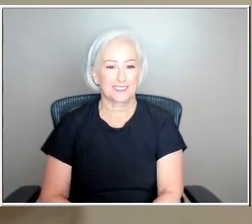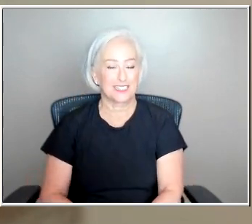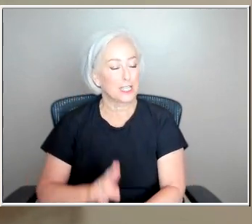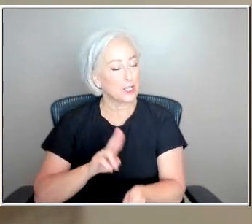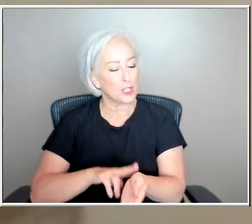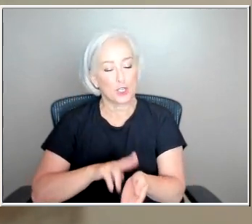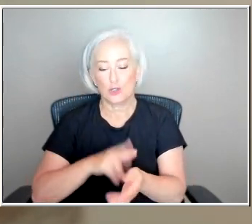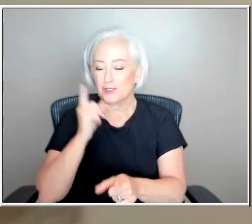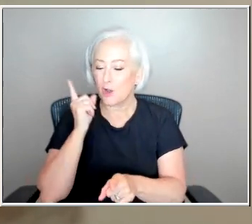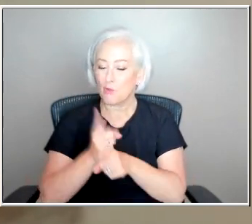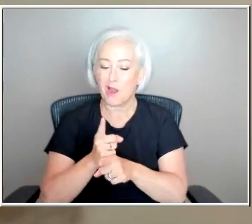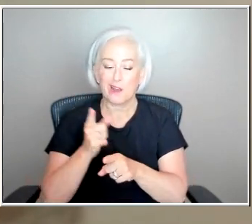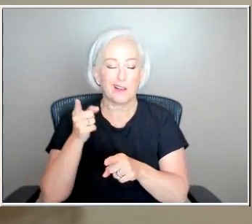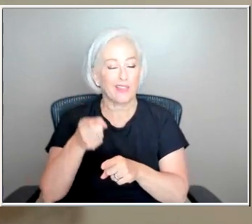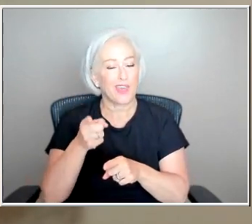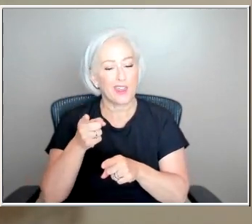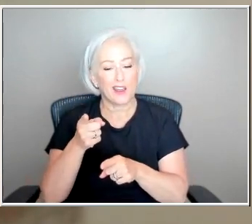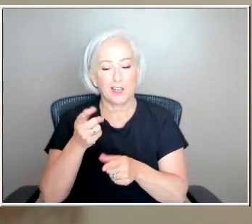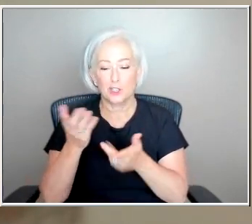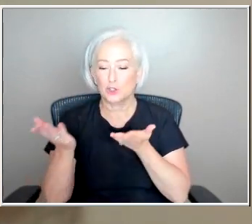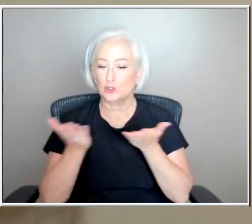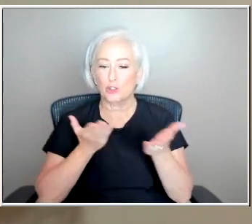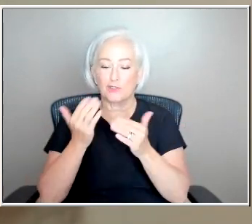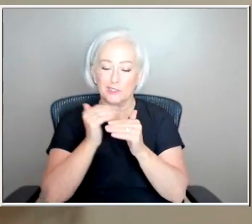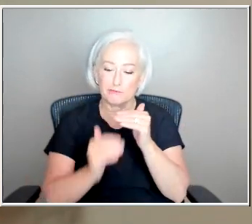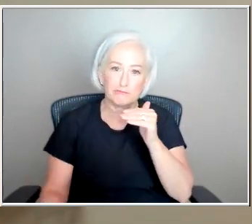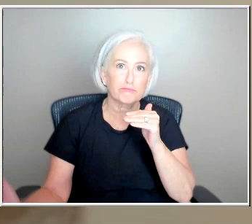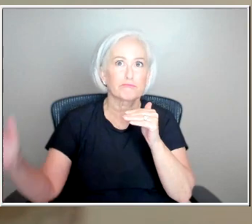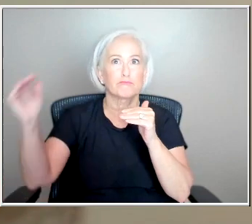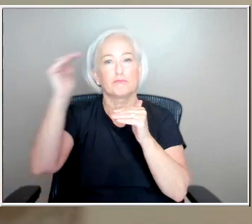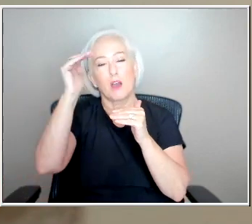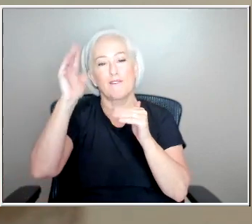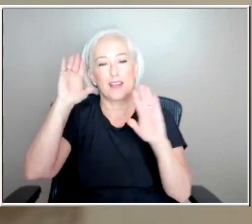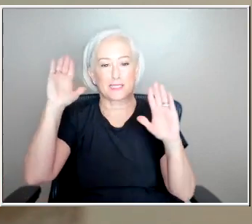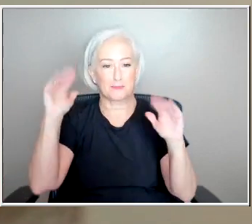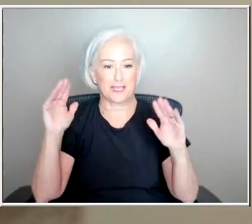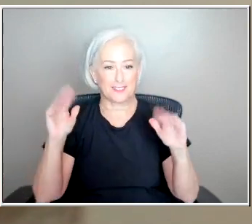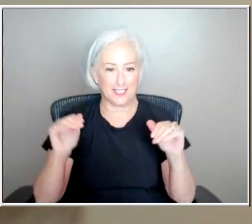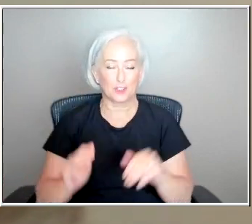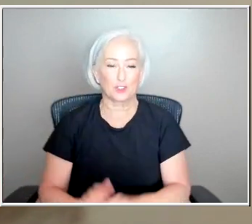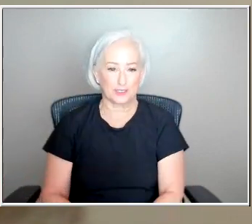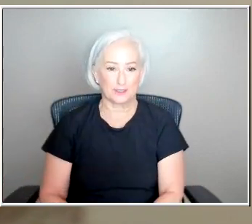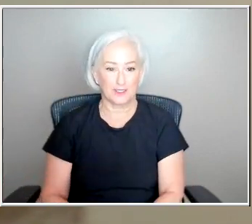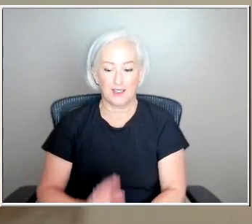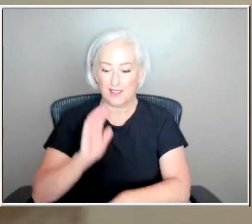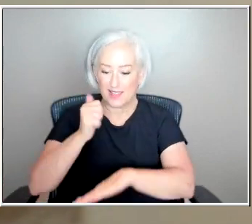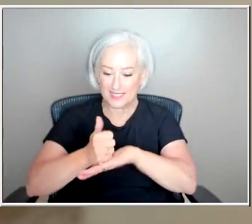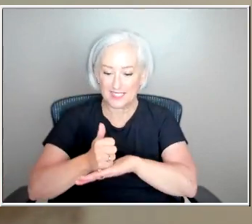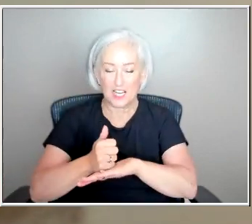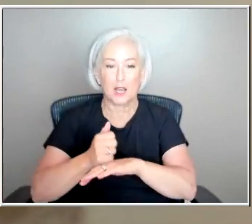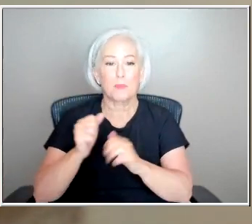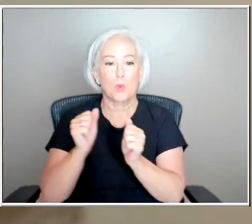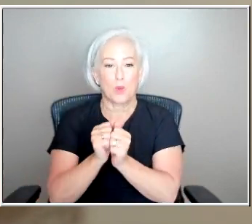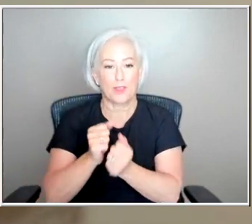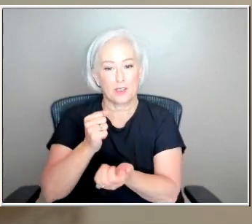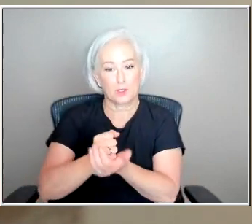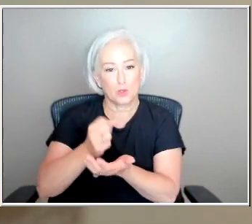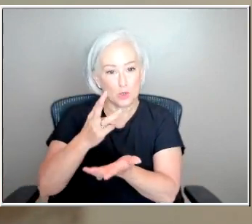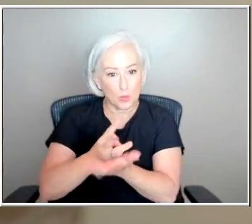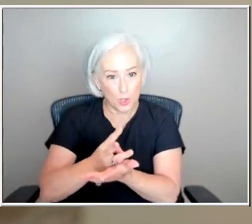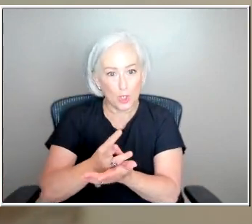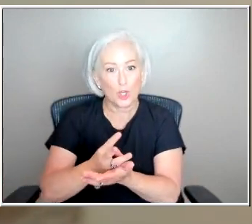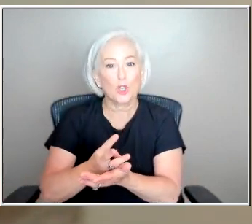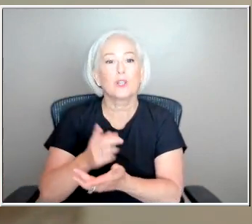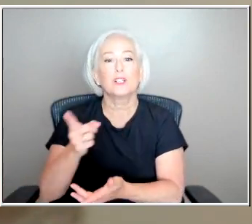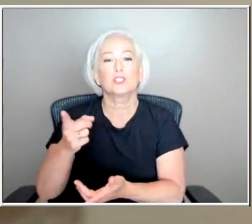do go above and beyond and help so much. You know, they've set us up recently with Abby, the social worker, and she's helped get us a grant for a couple